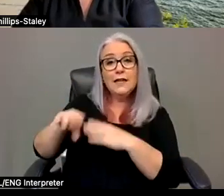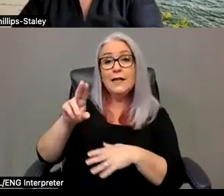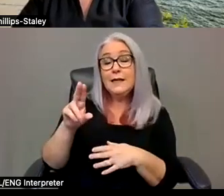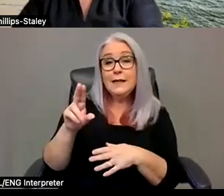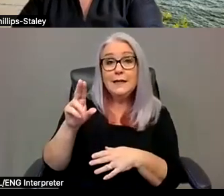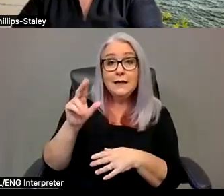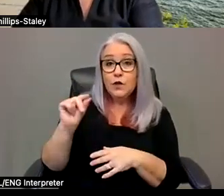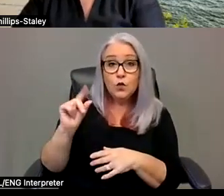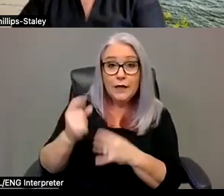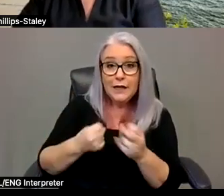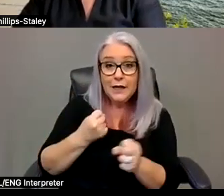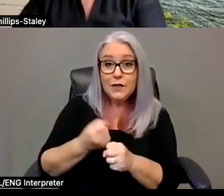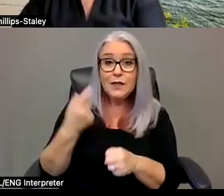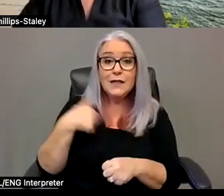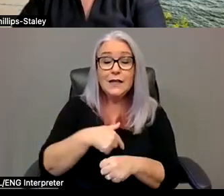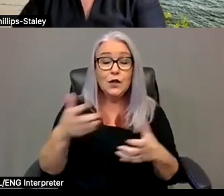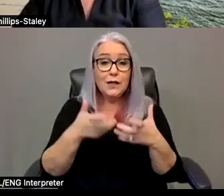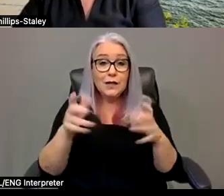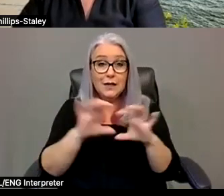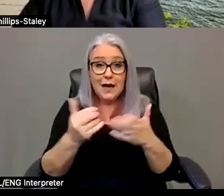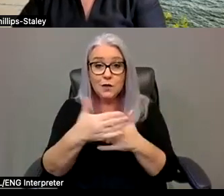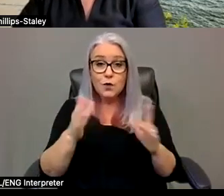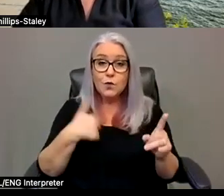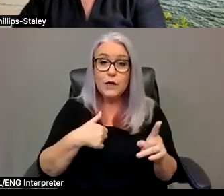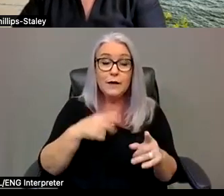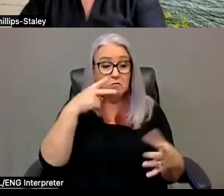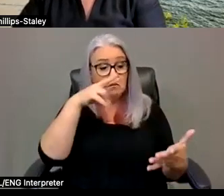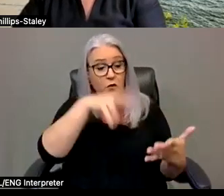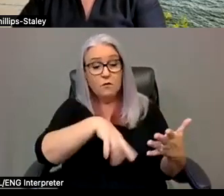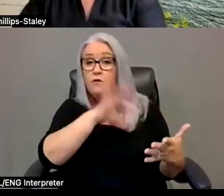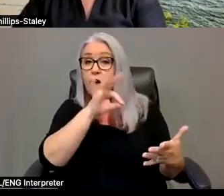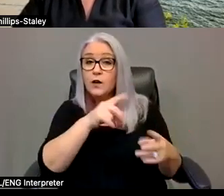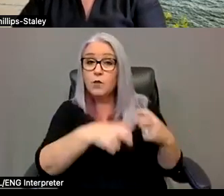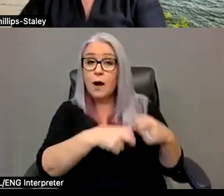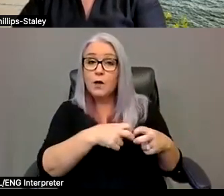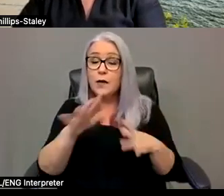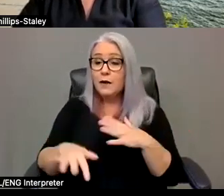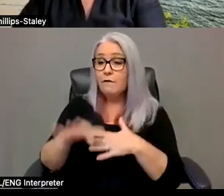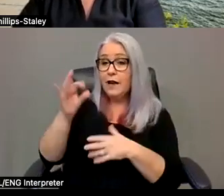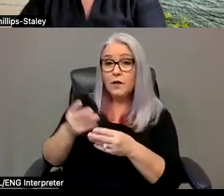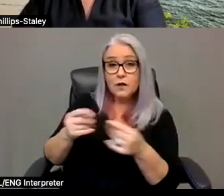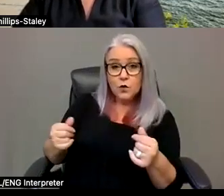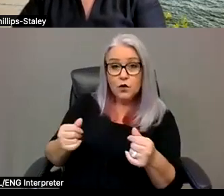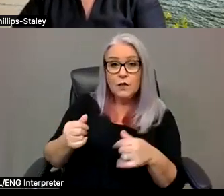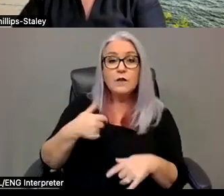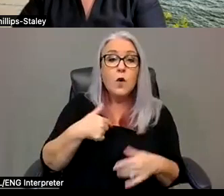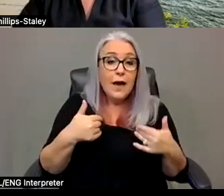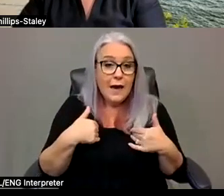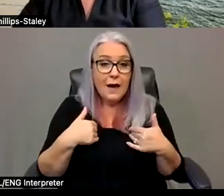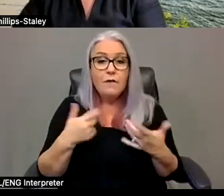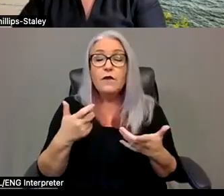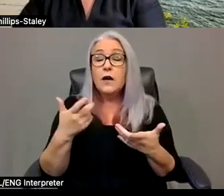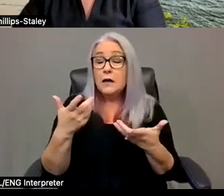is essentially we look at societal problems and we try to come up with solutions for them. So I've got a history of helping students